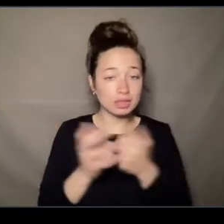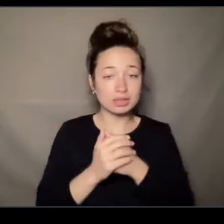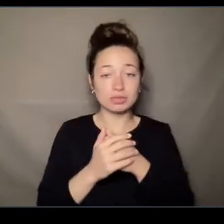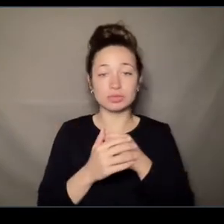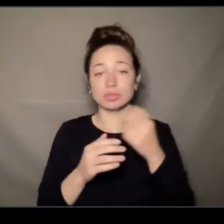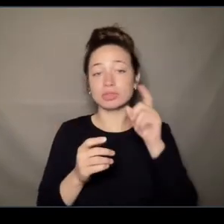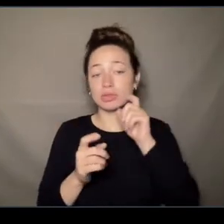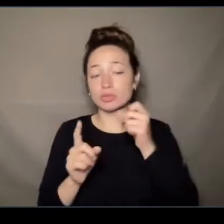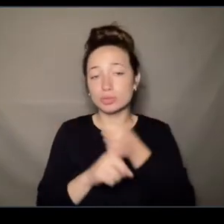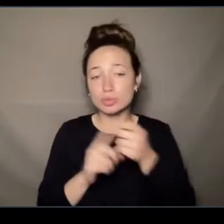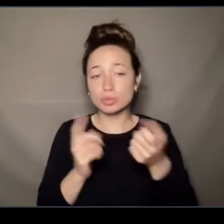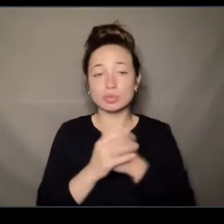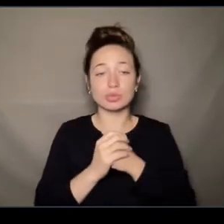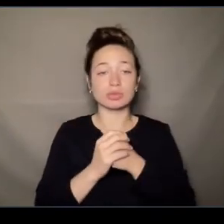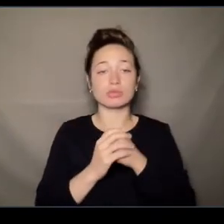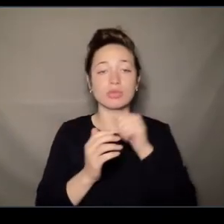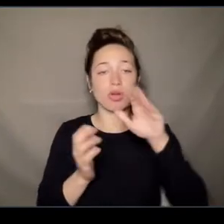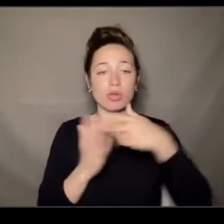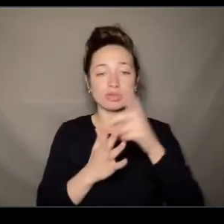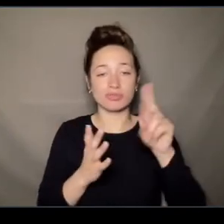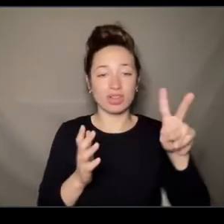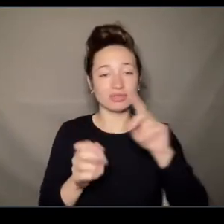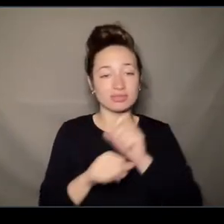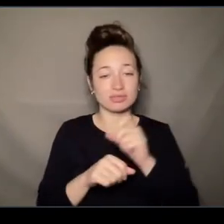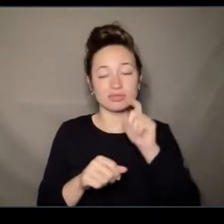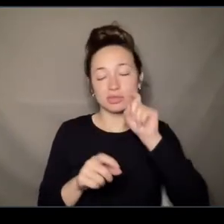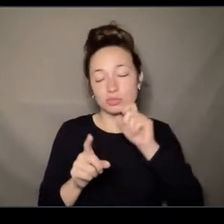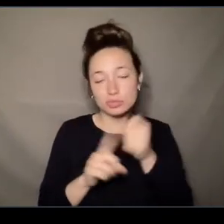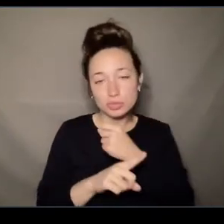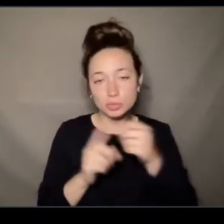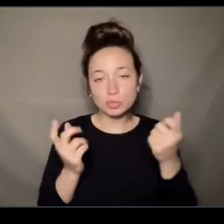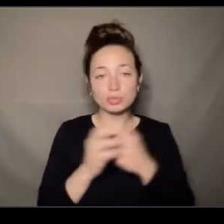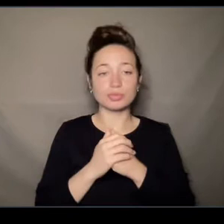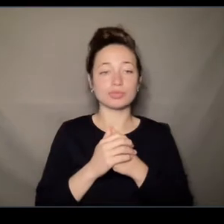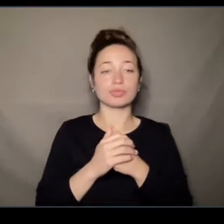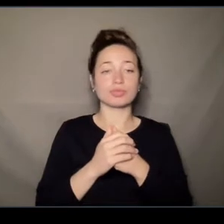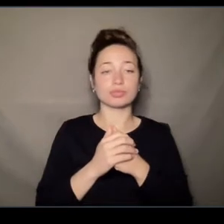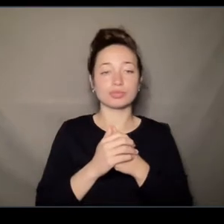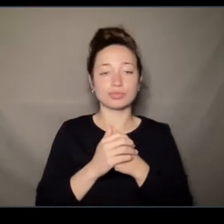or sexual abuse. Not all domestic violence is sexual abuse.